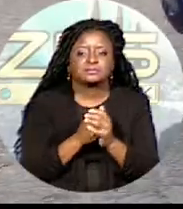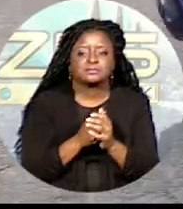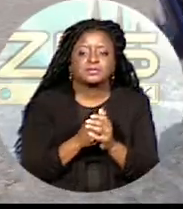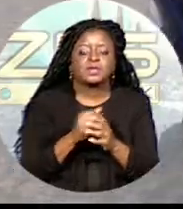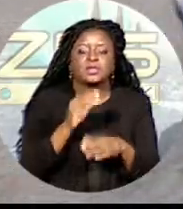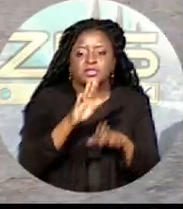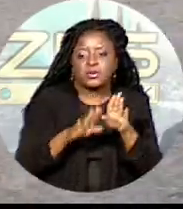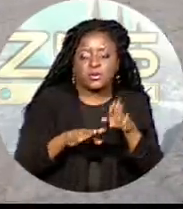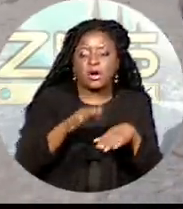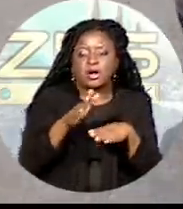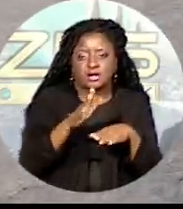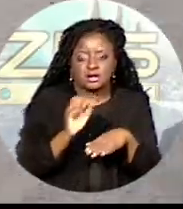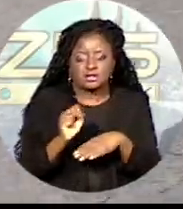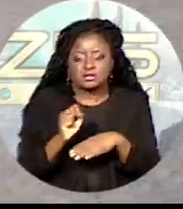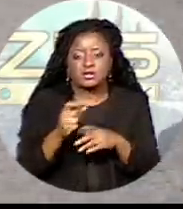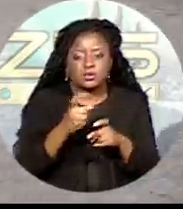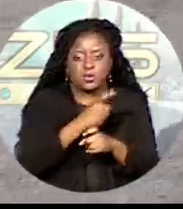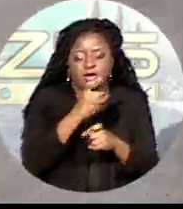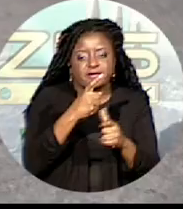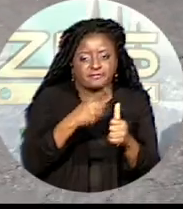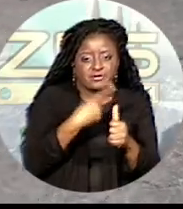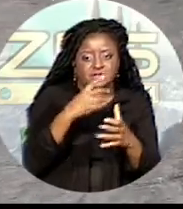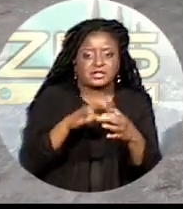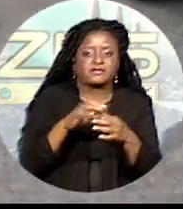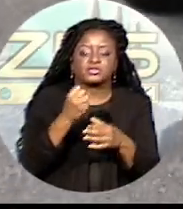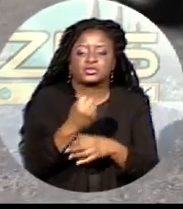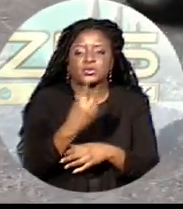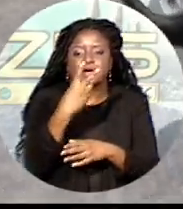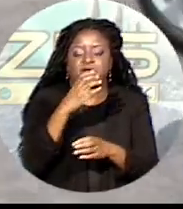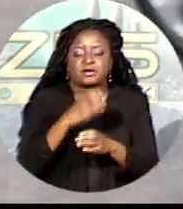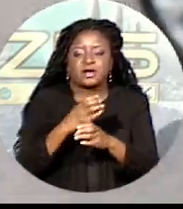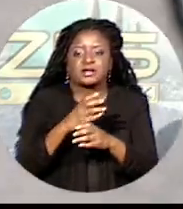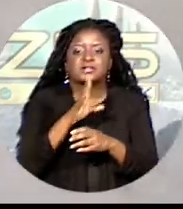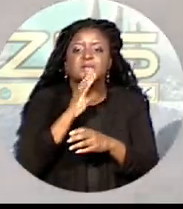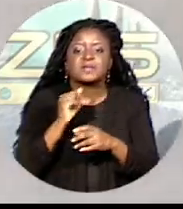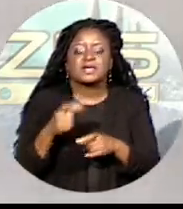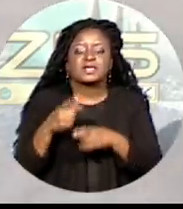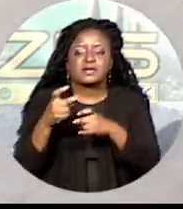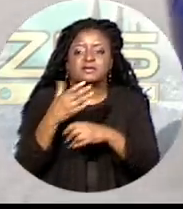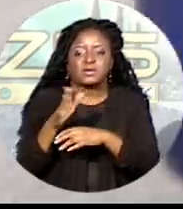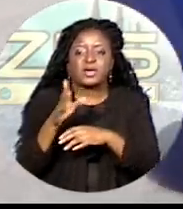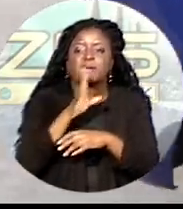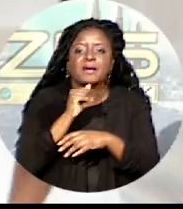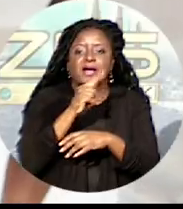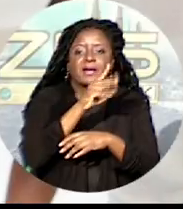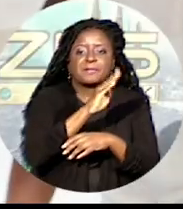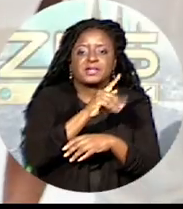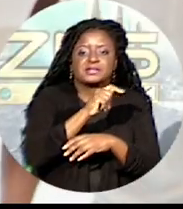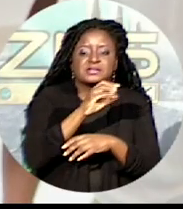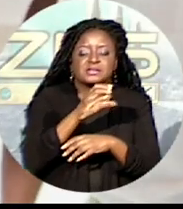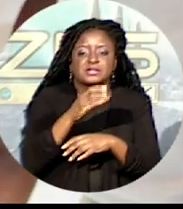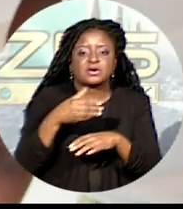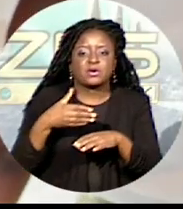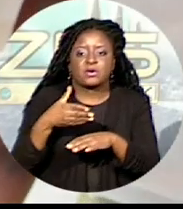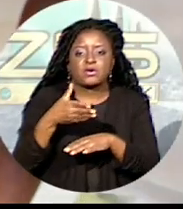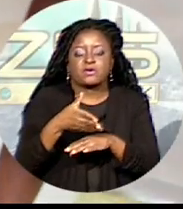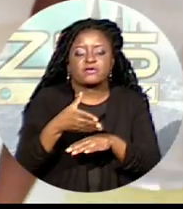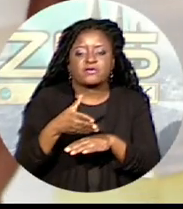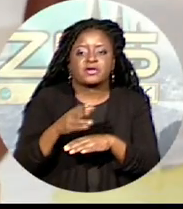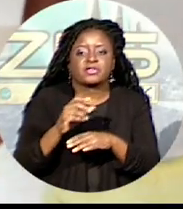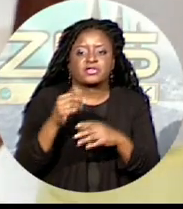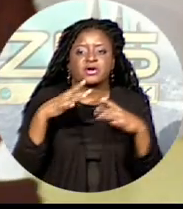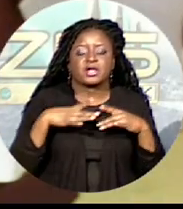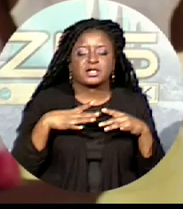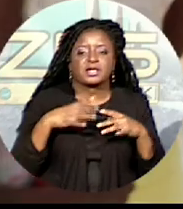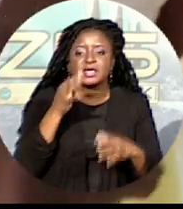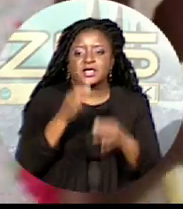The Walkers won the first of 12 vehicles being given away by BTC over the holidays. If you top up, you will get